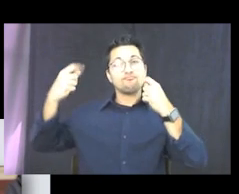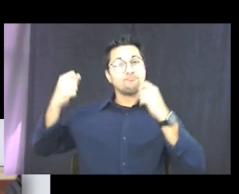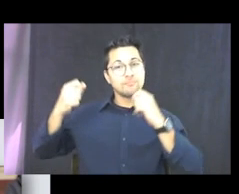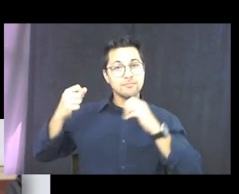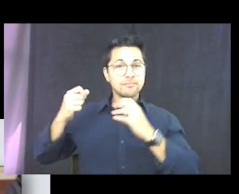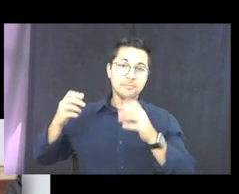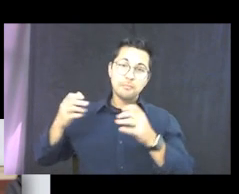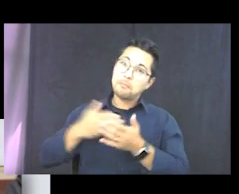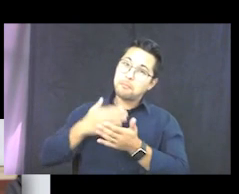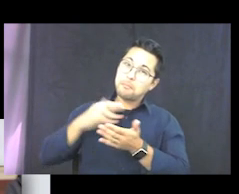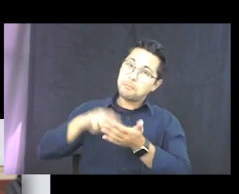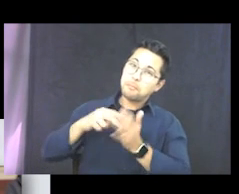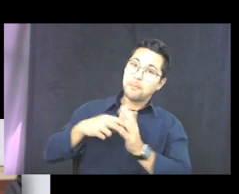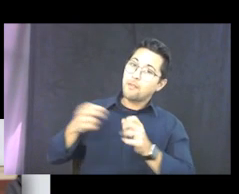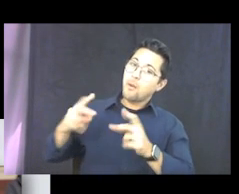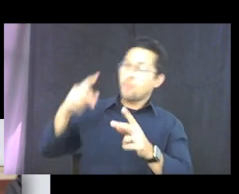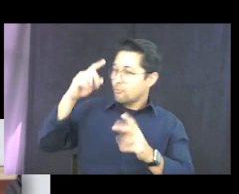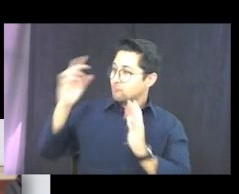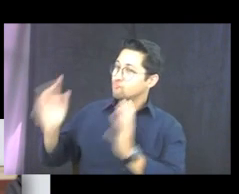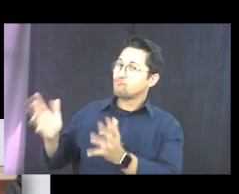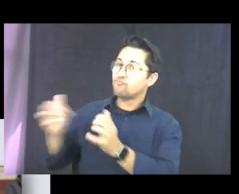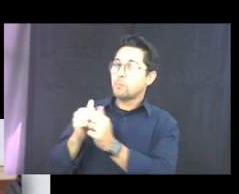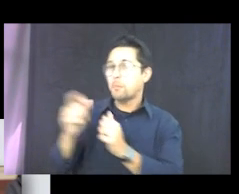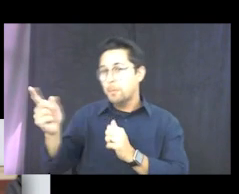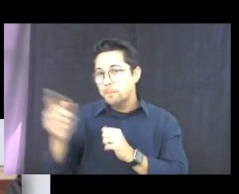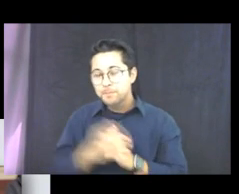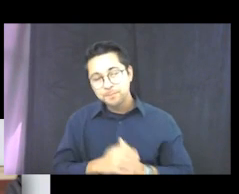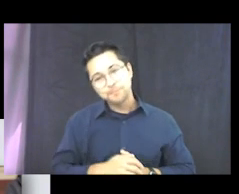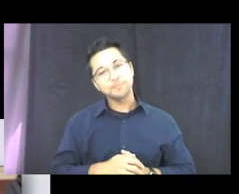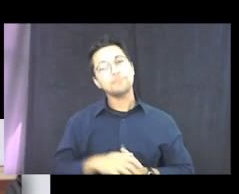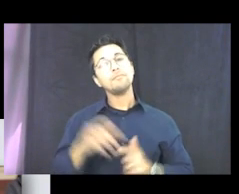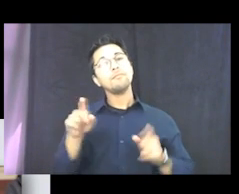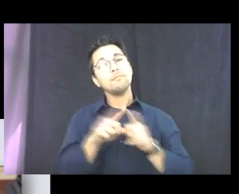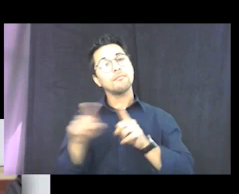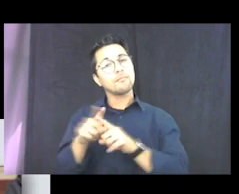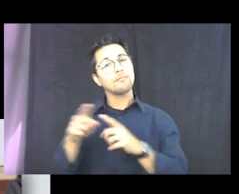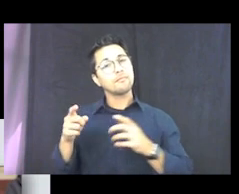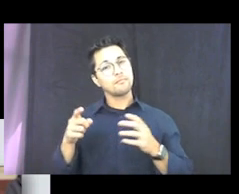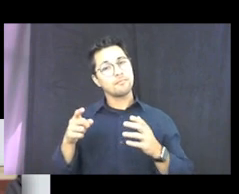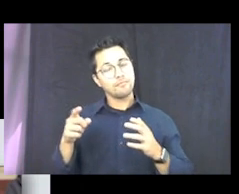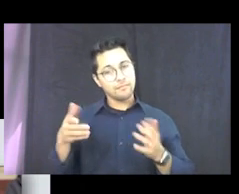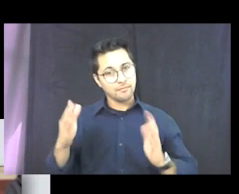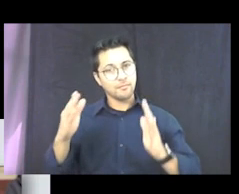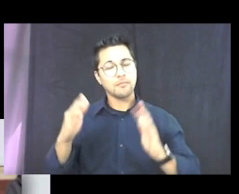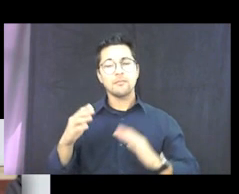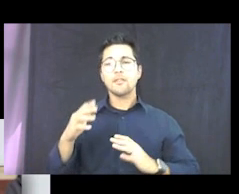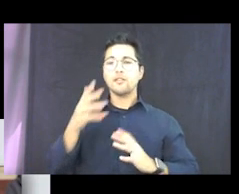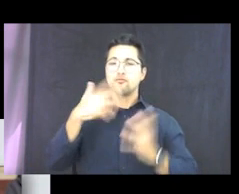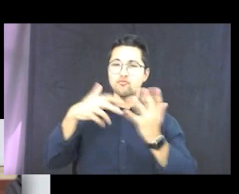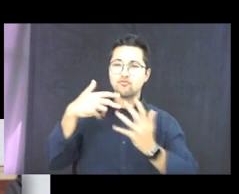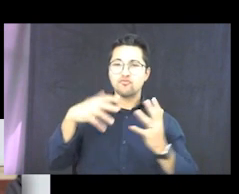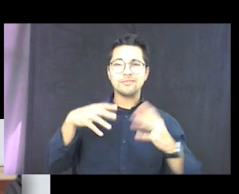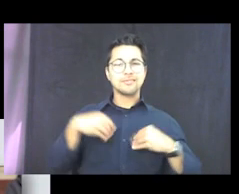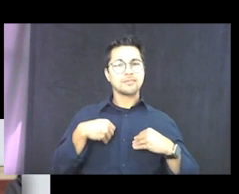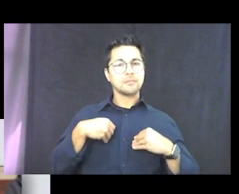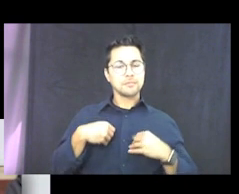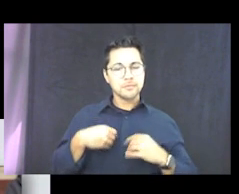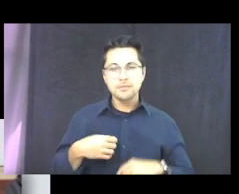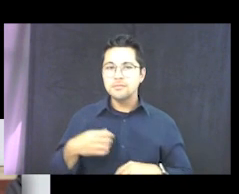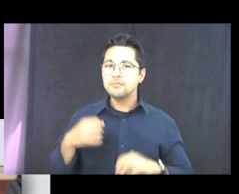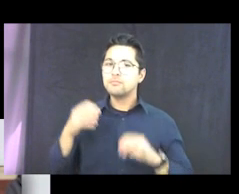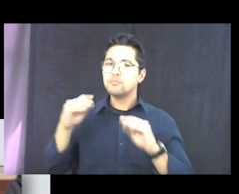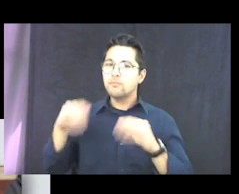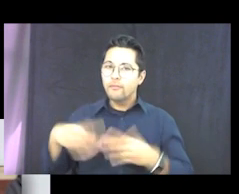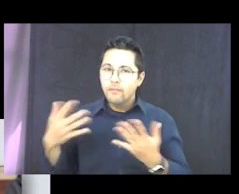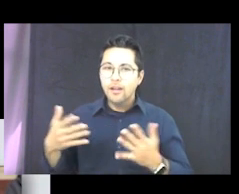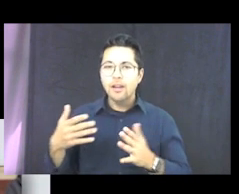an opportunity for conversation. It also enables making social acceptance happens, providing the